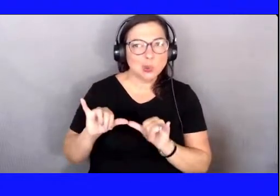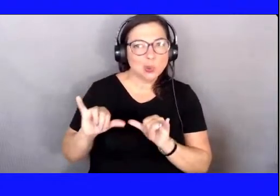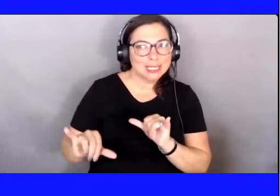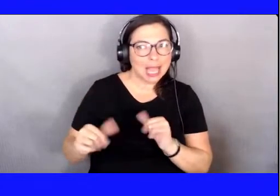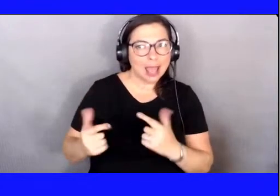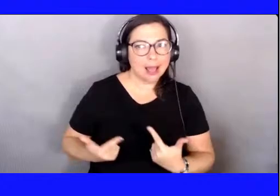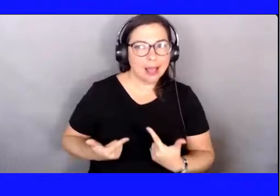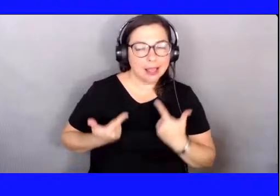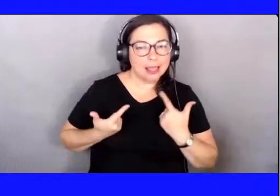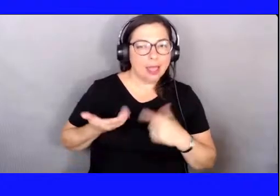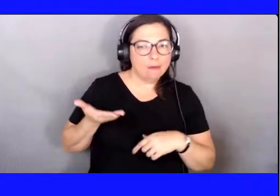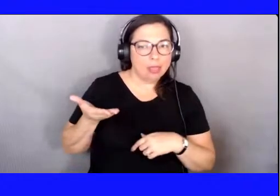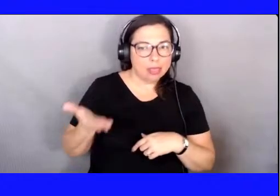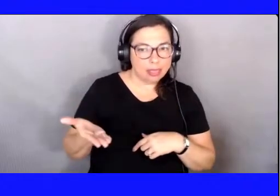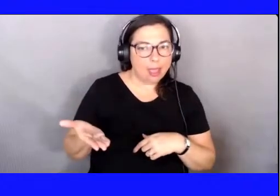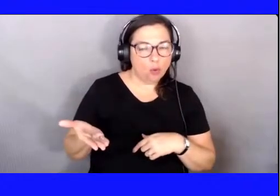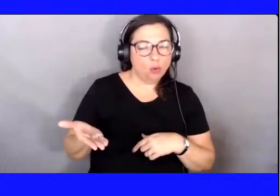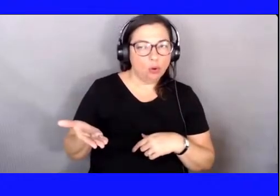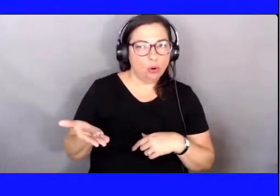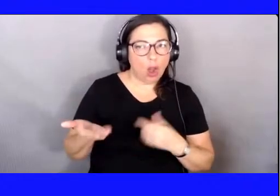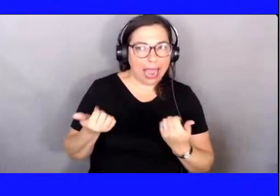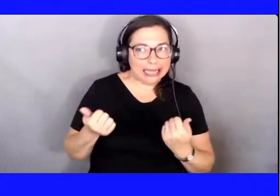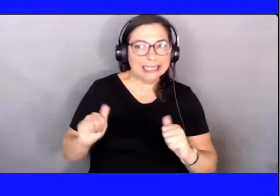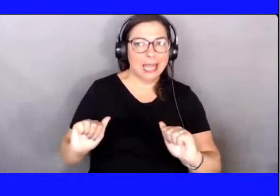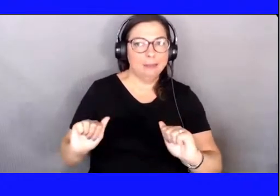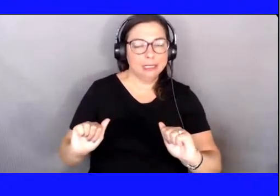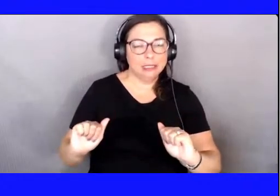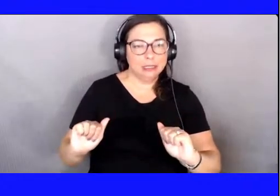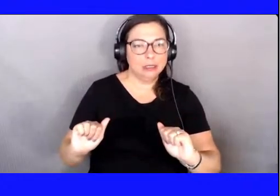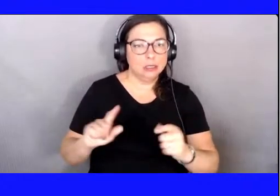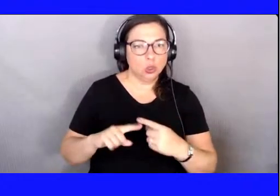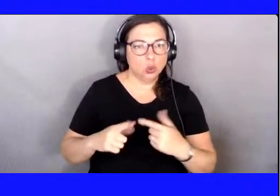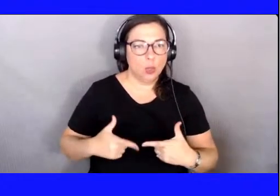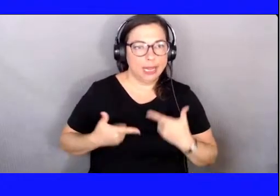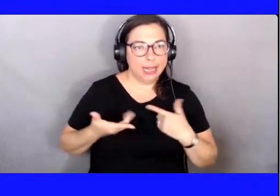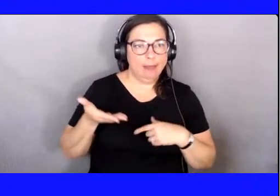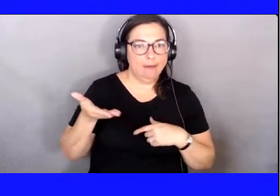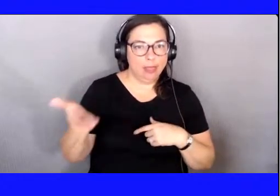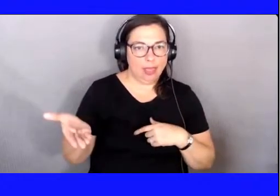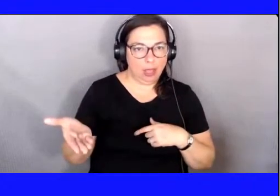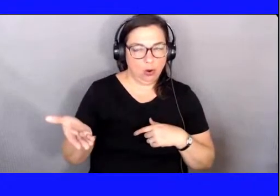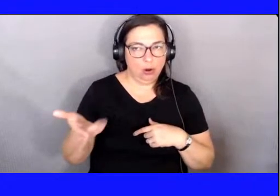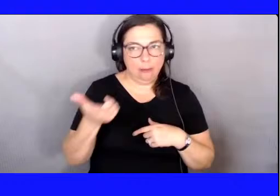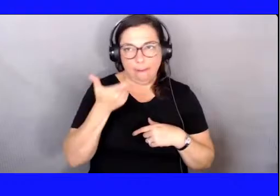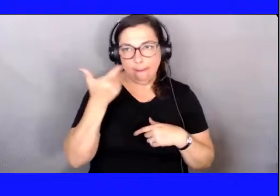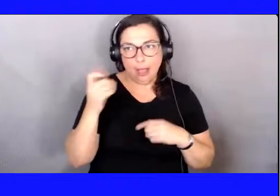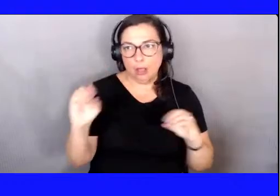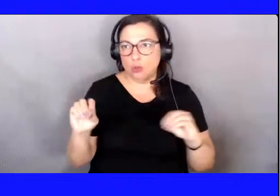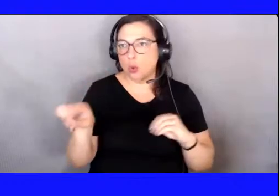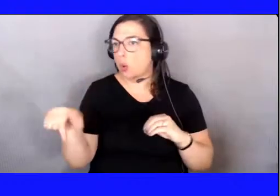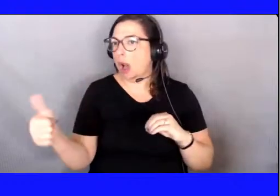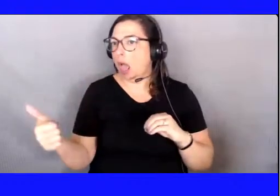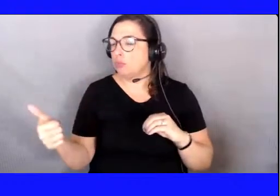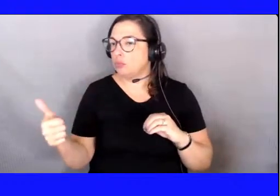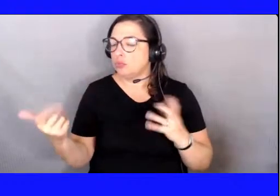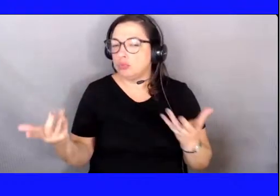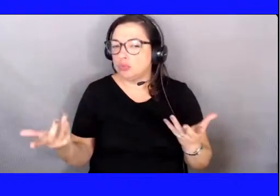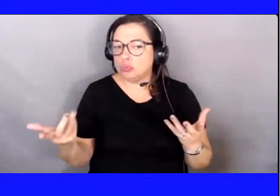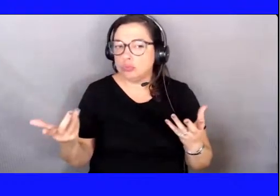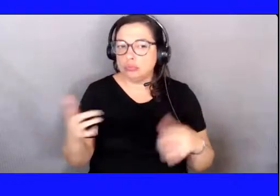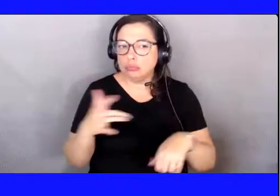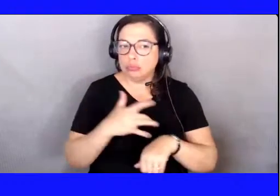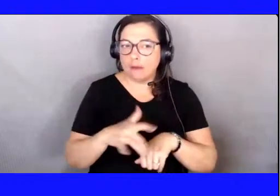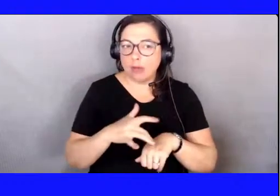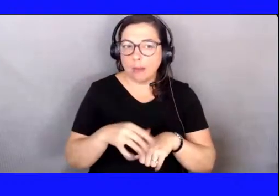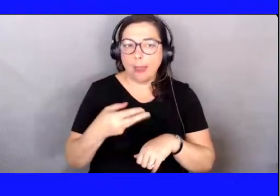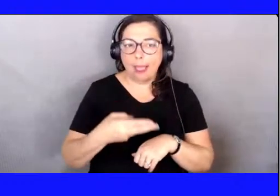live there, or attempt to stay there and live there, or not stably housed elsewhere. And so